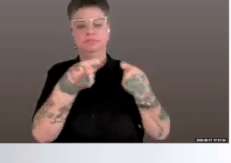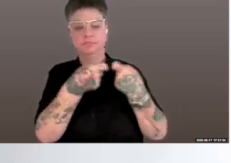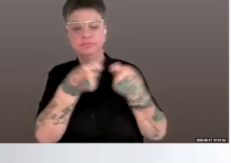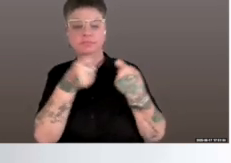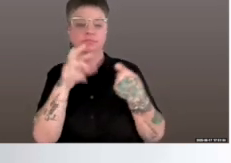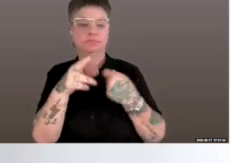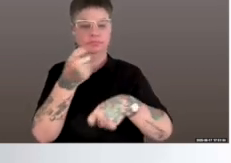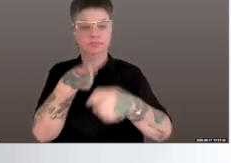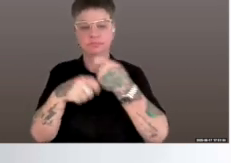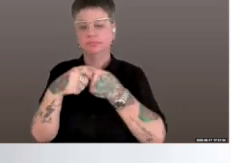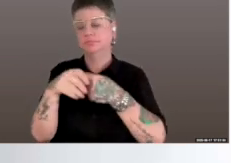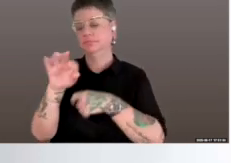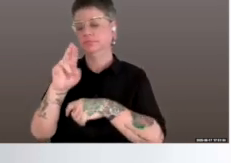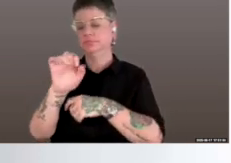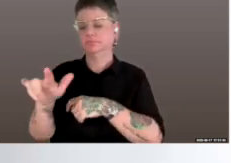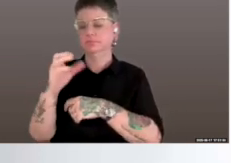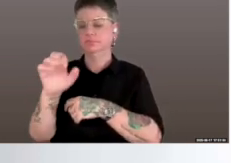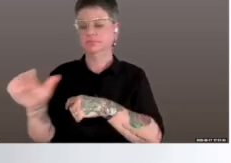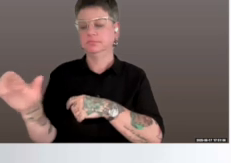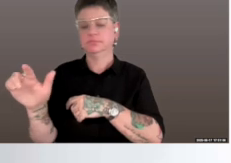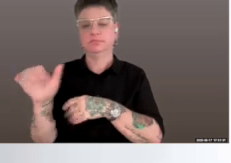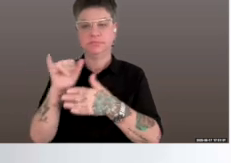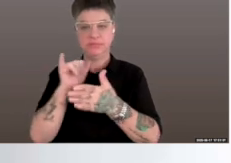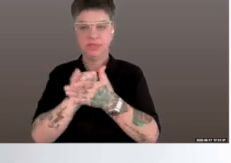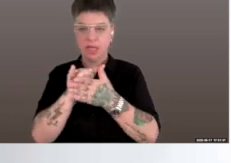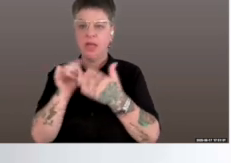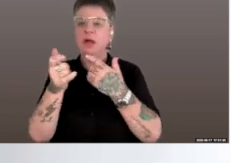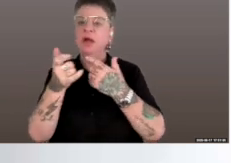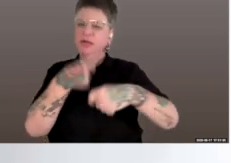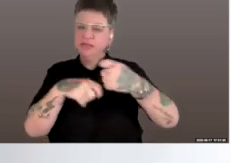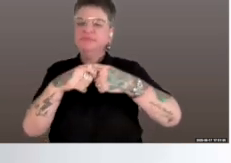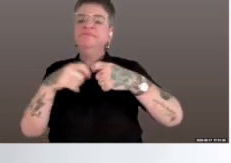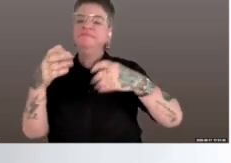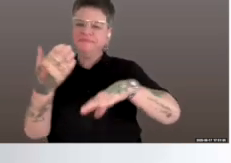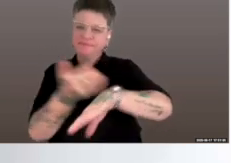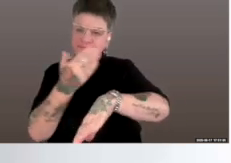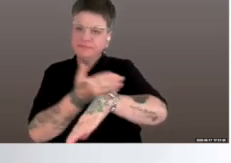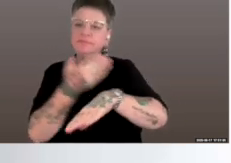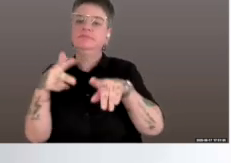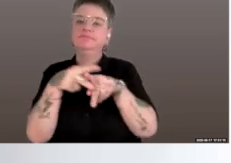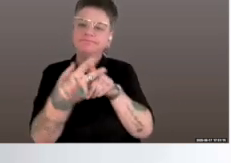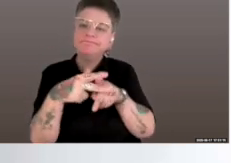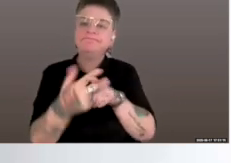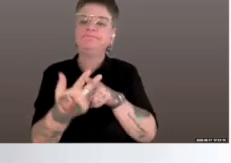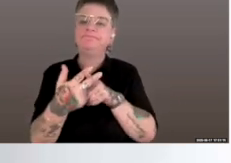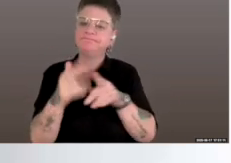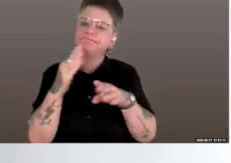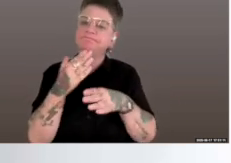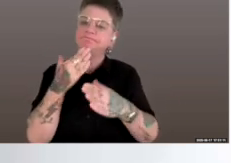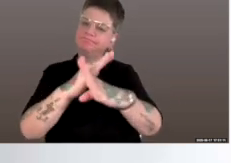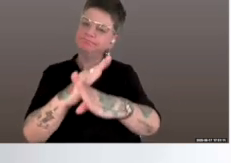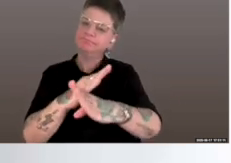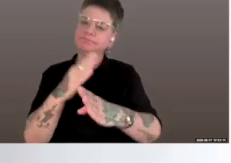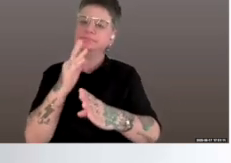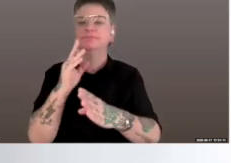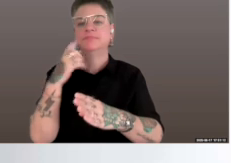Access Clean California helps to streamline access and coordinate outreach for clean transportation incentives in priority communities, with